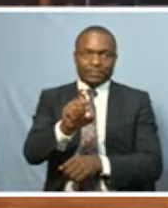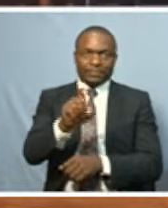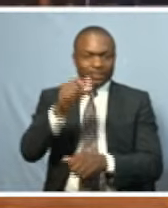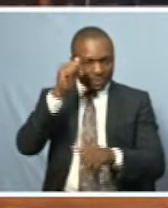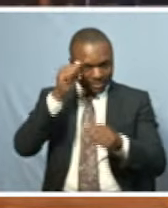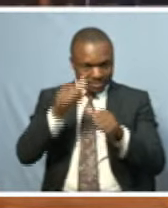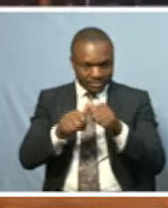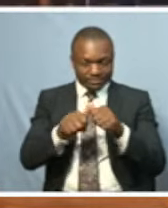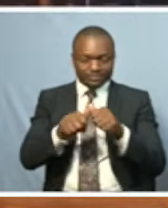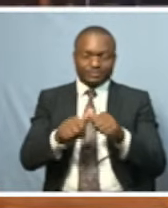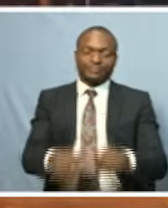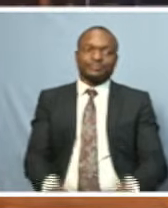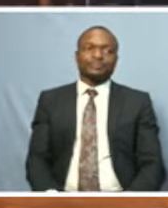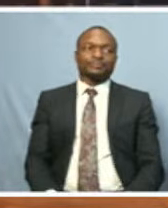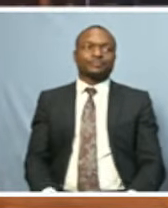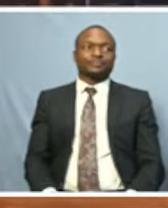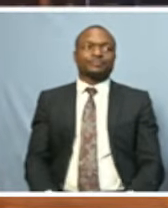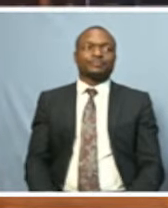the affirmative.